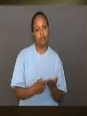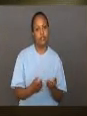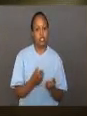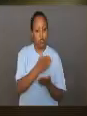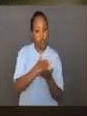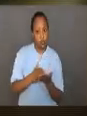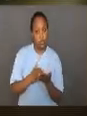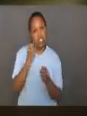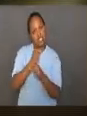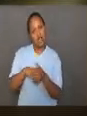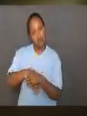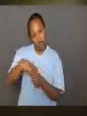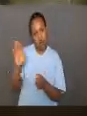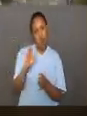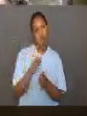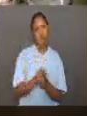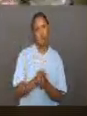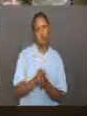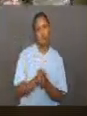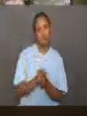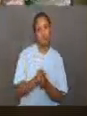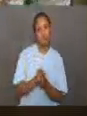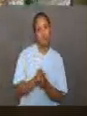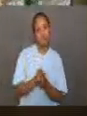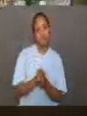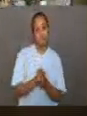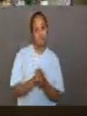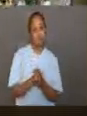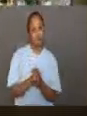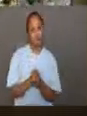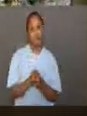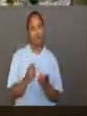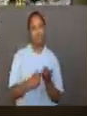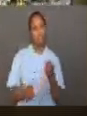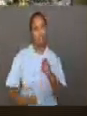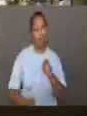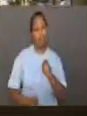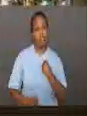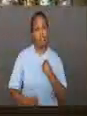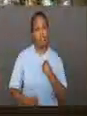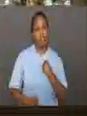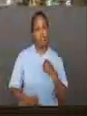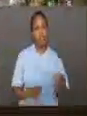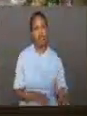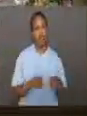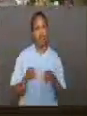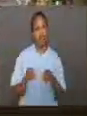firing some officers. At the same time as the mutinies took place in the